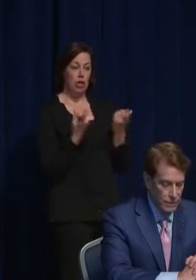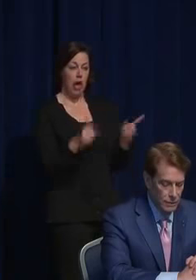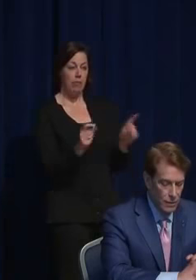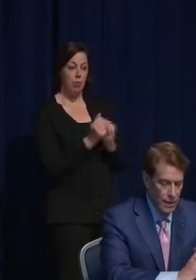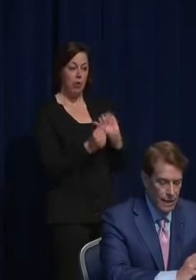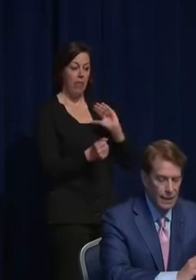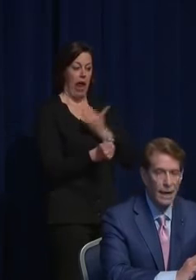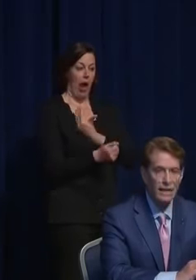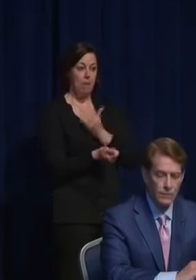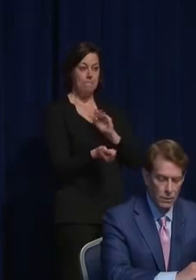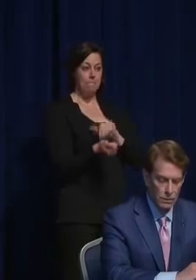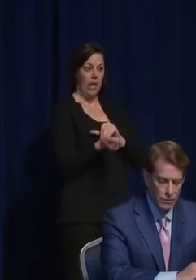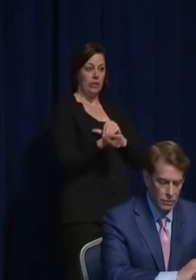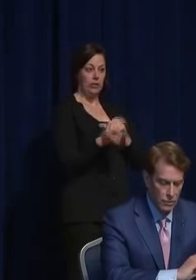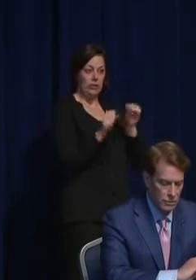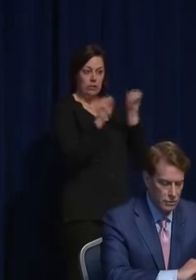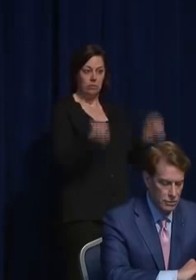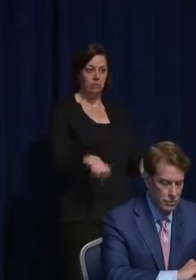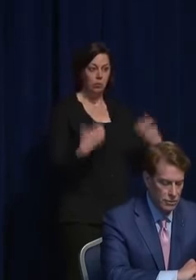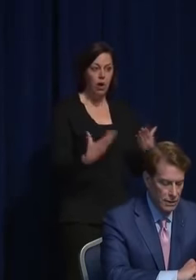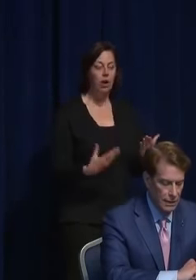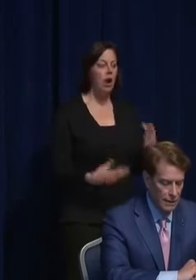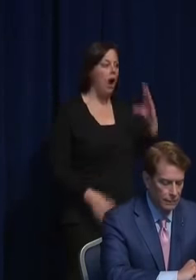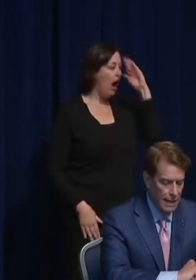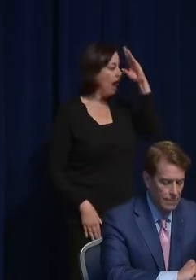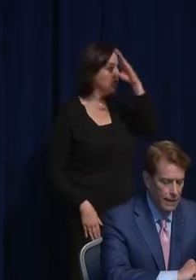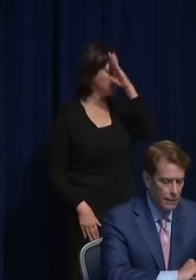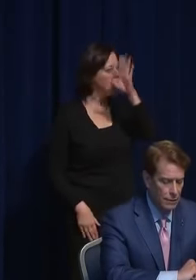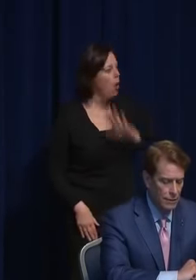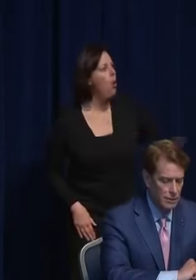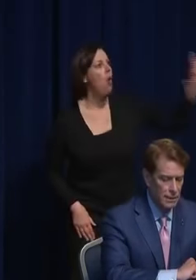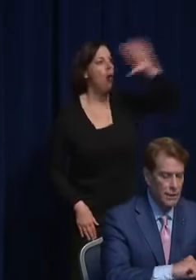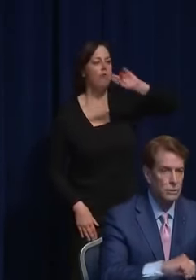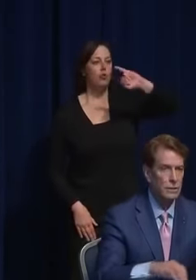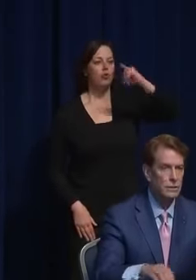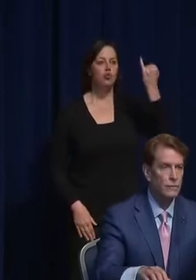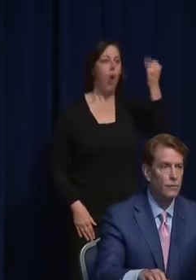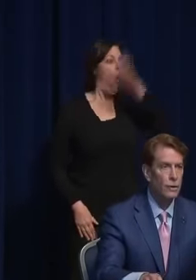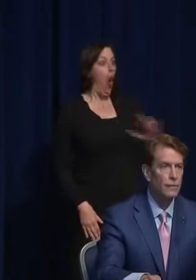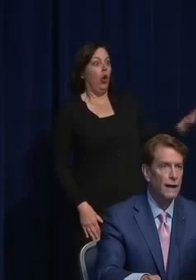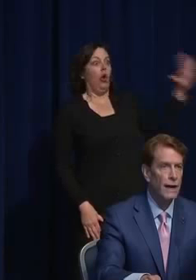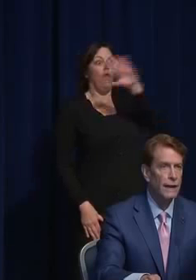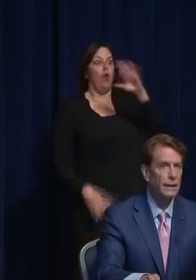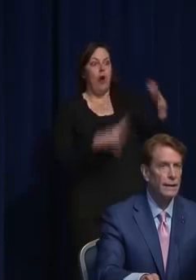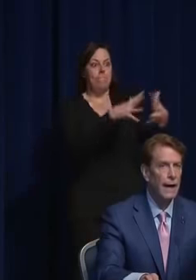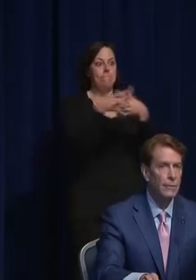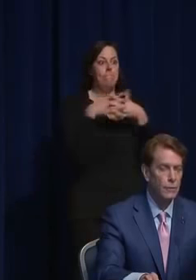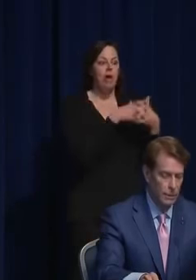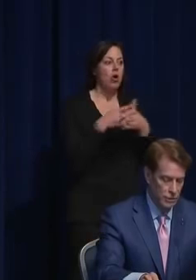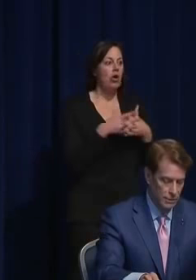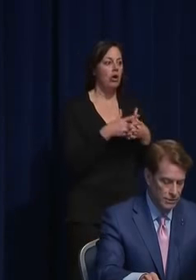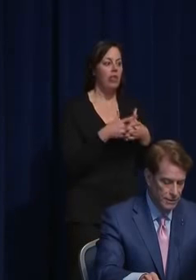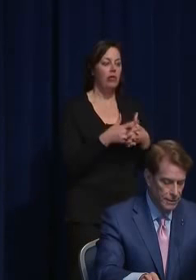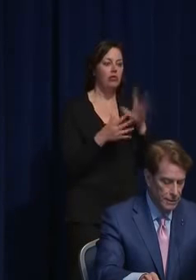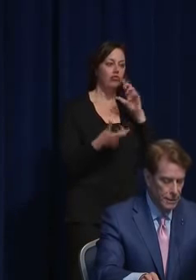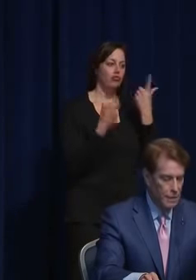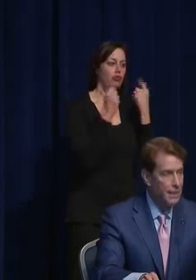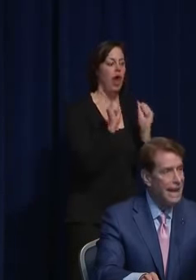efforts underway in hospitals across New Jersey, and for that matter, across the nation, to fortify